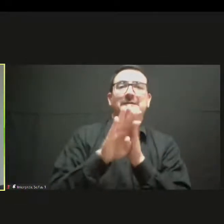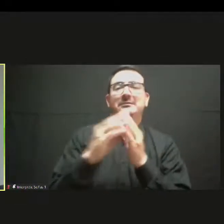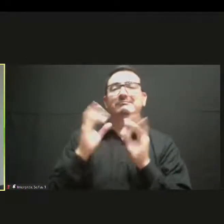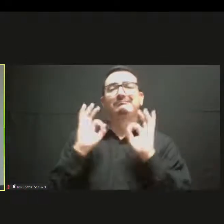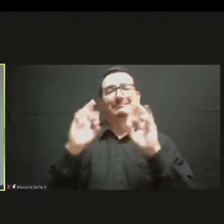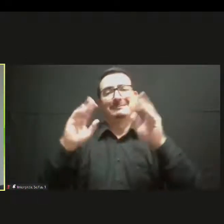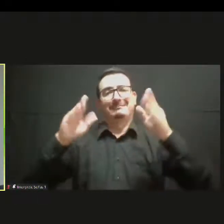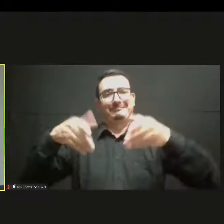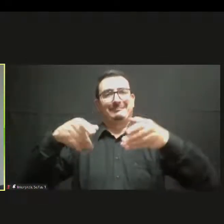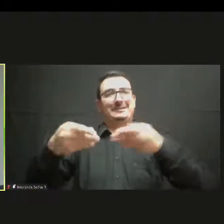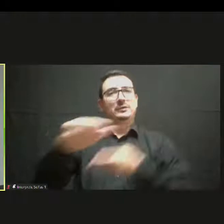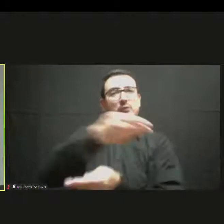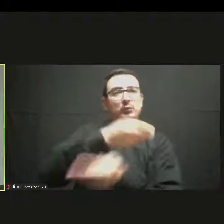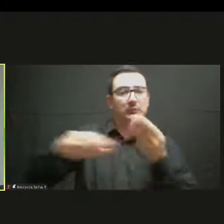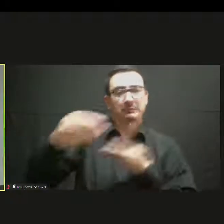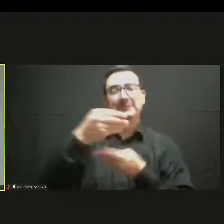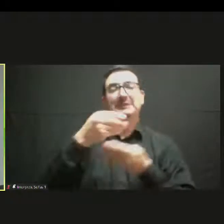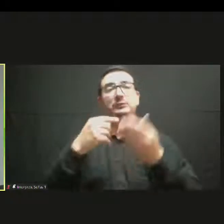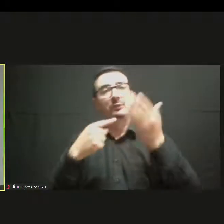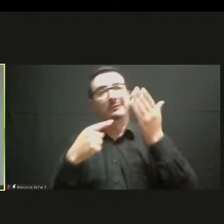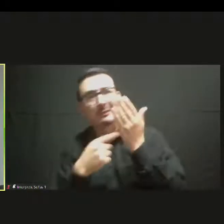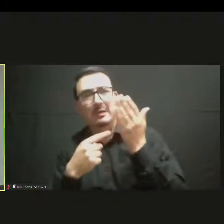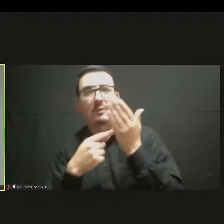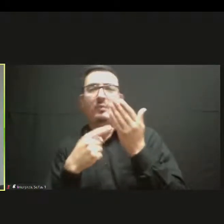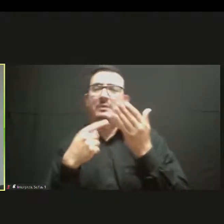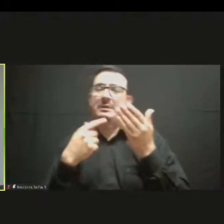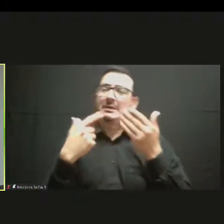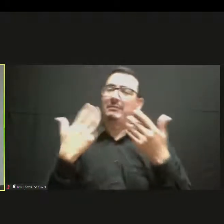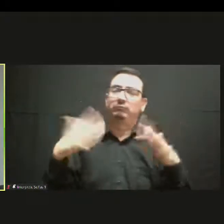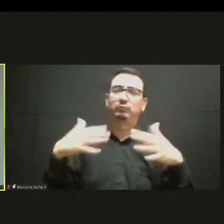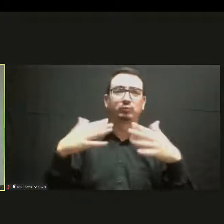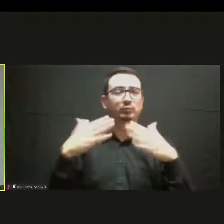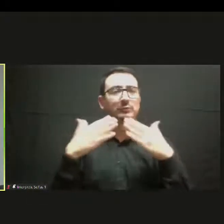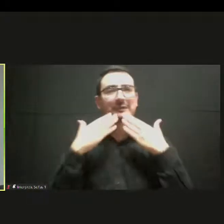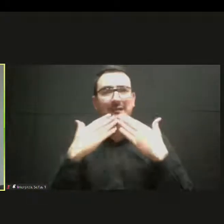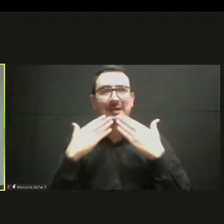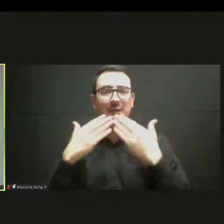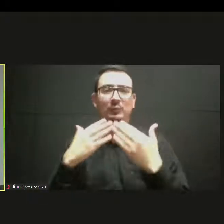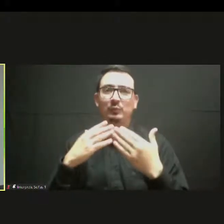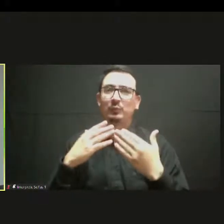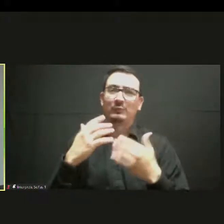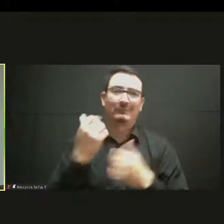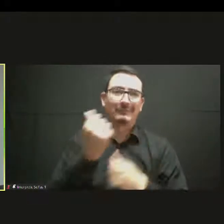and well, thank you very much for the opportunity to participate in this panel today.